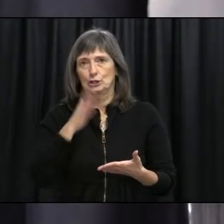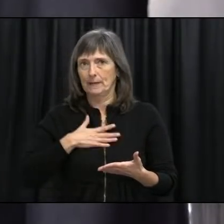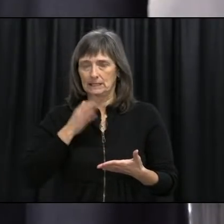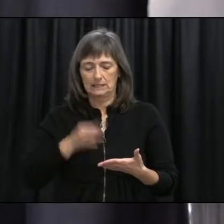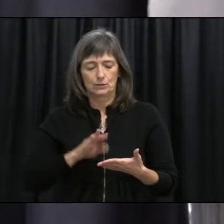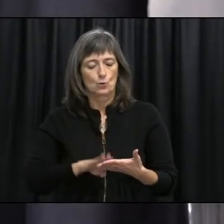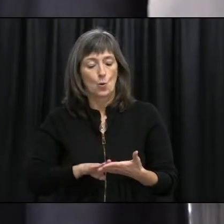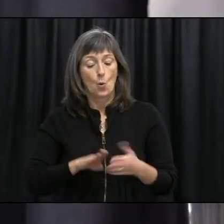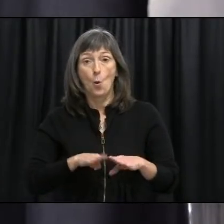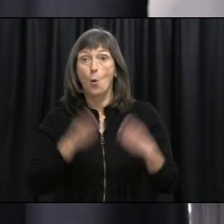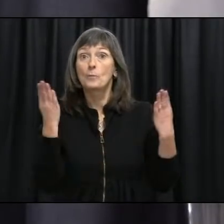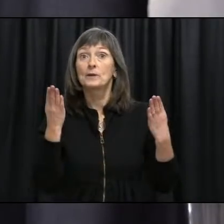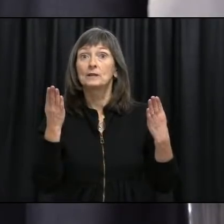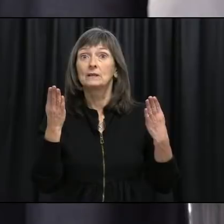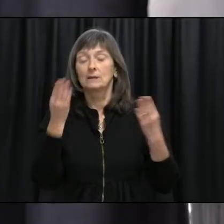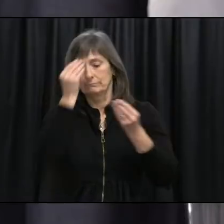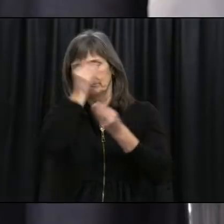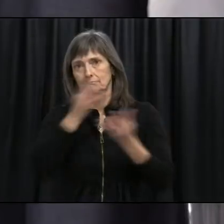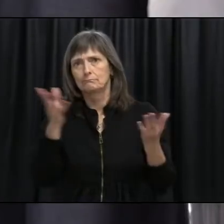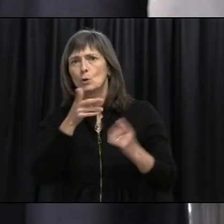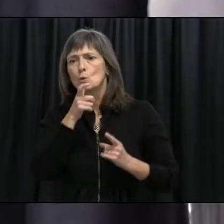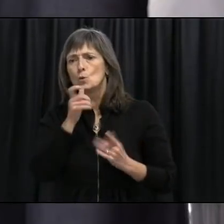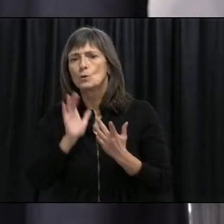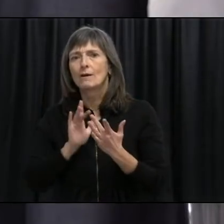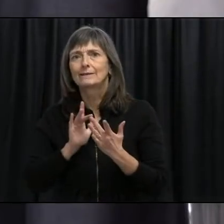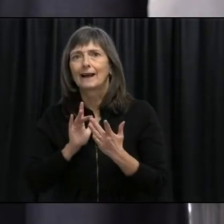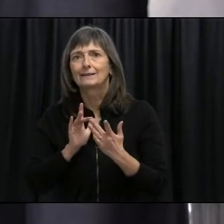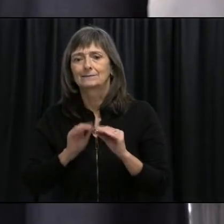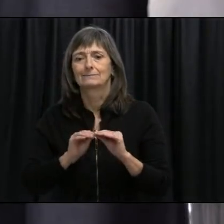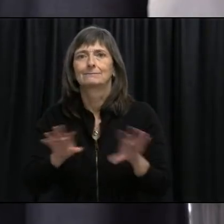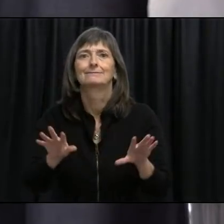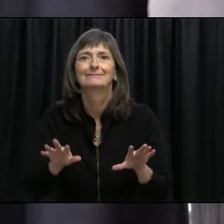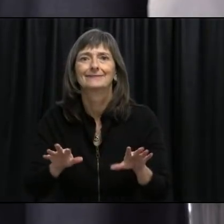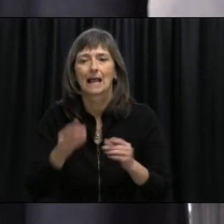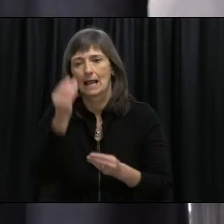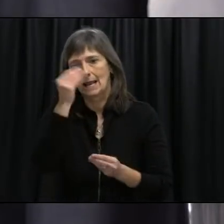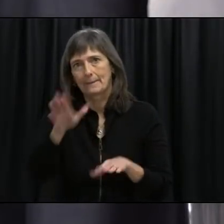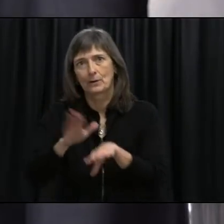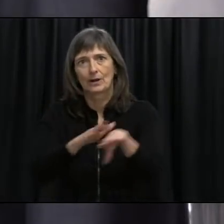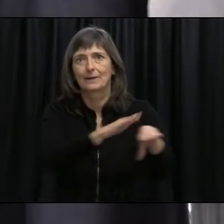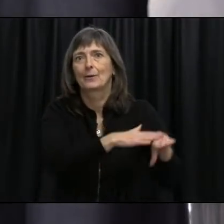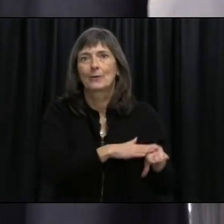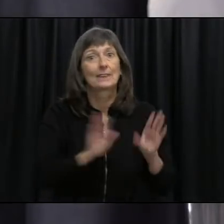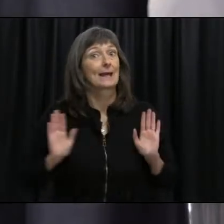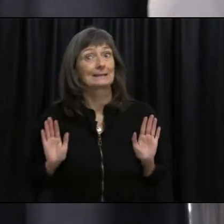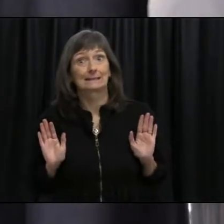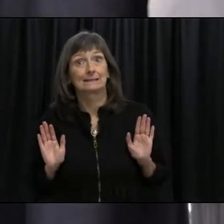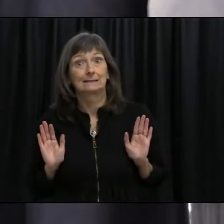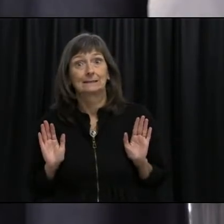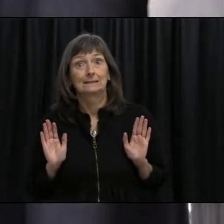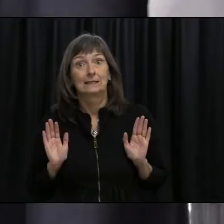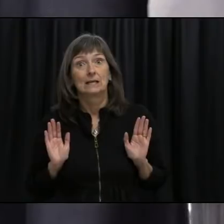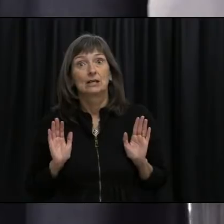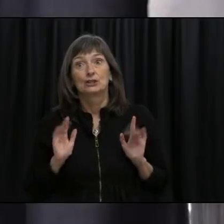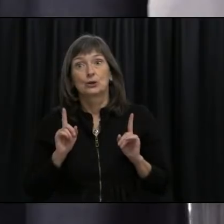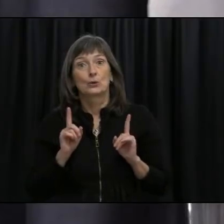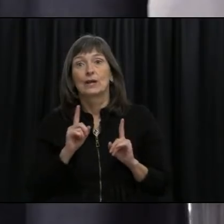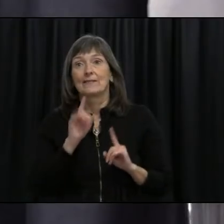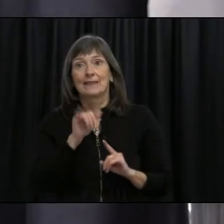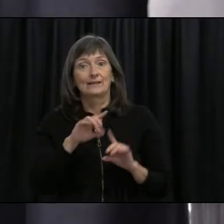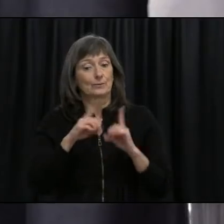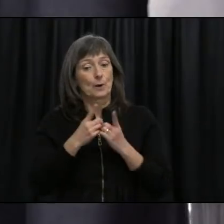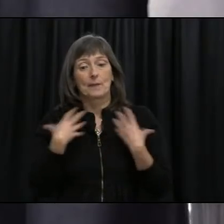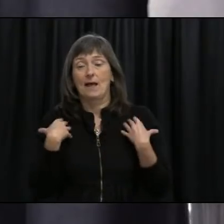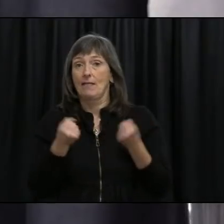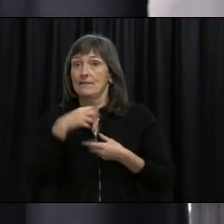the regional health authorities, or anything. It's a totally decentralized model to satisfy the requirements of the privacy commissioners. So we